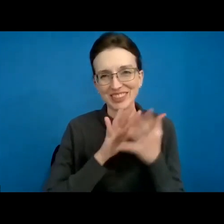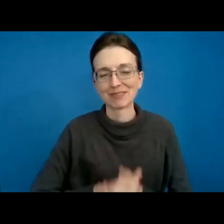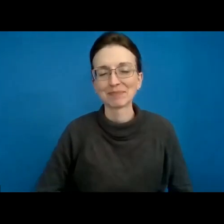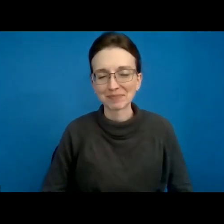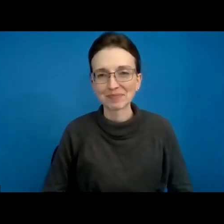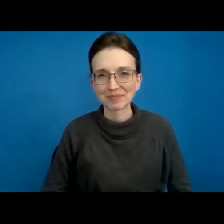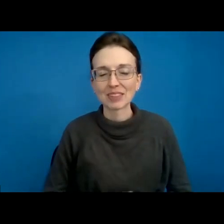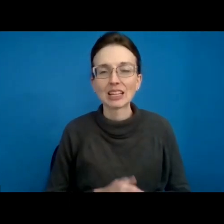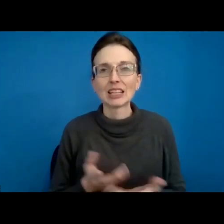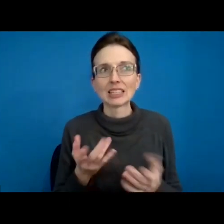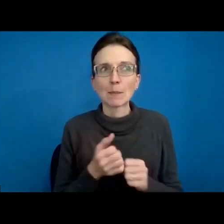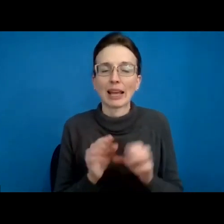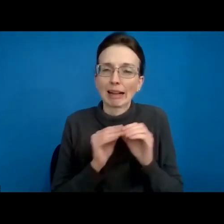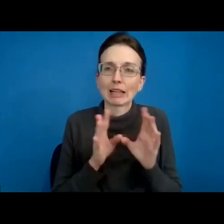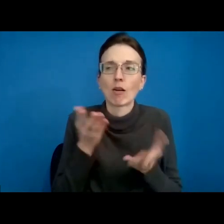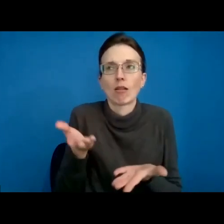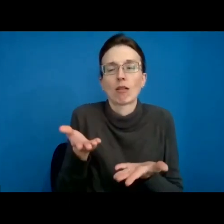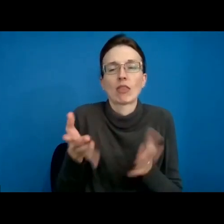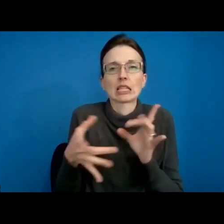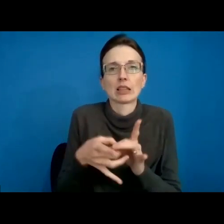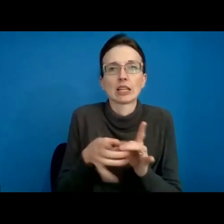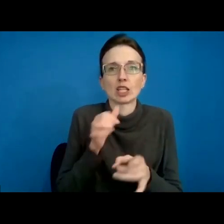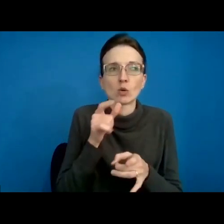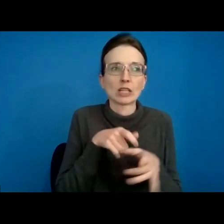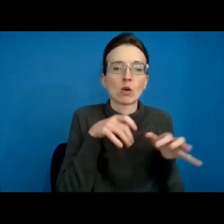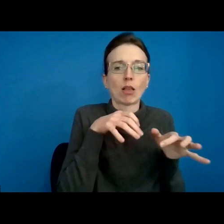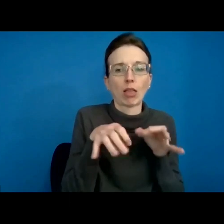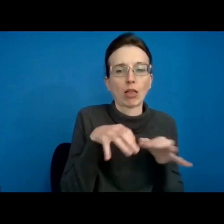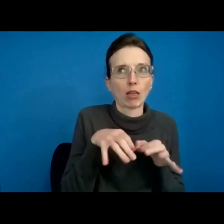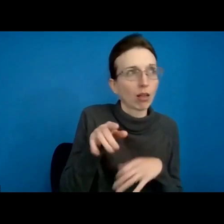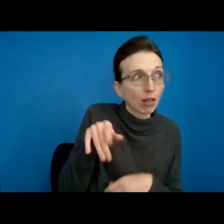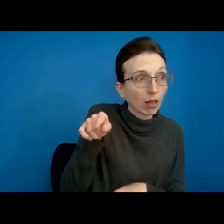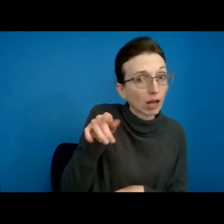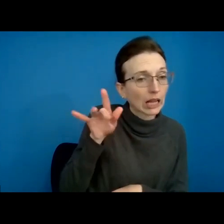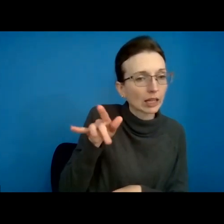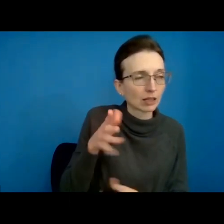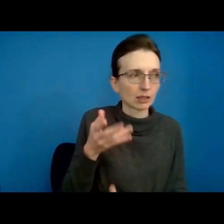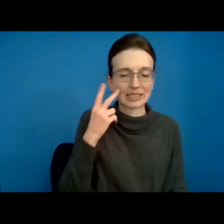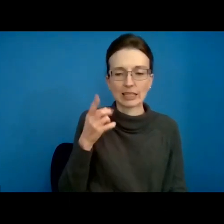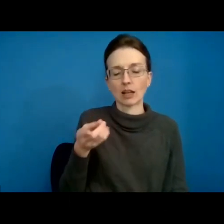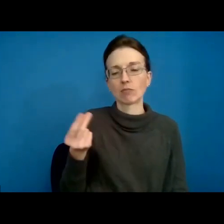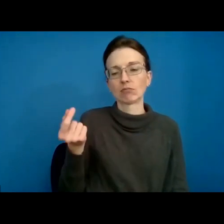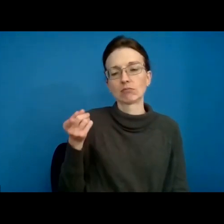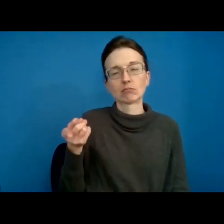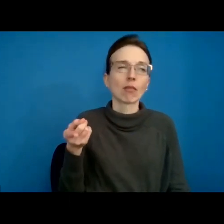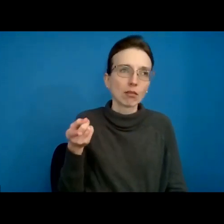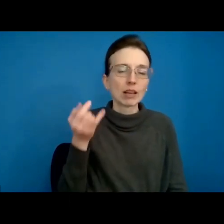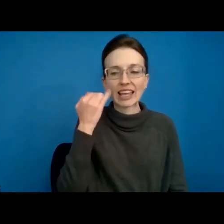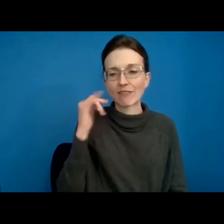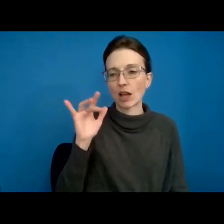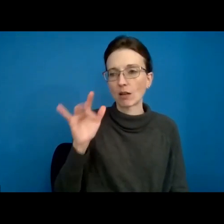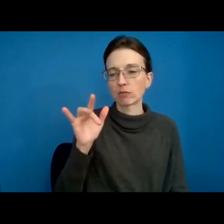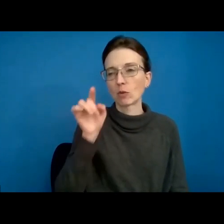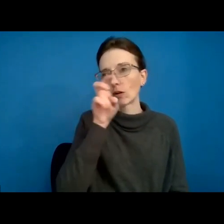It's evident that this is a link, so you don't need to instruct people to click here. They can see that that's a link and understand that if they click on it, it will take